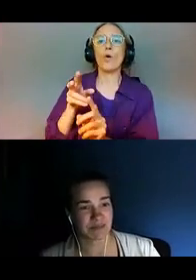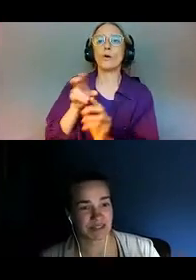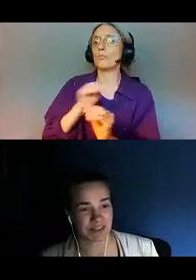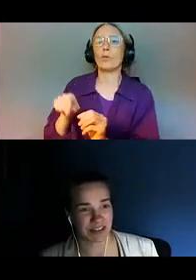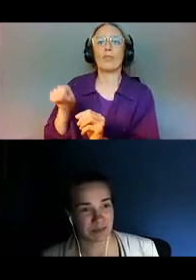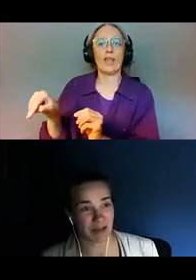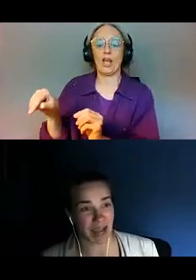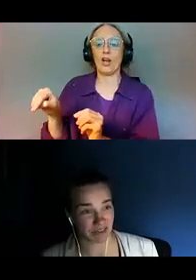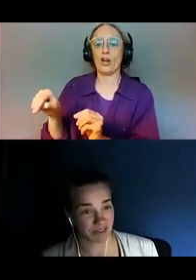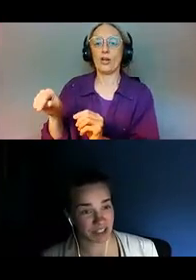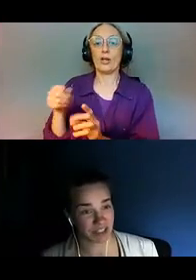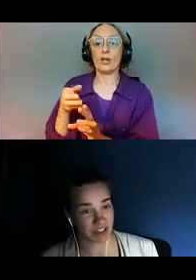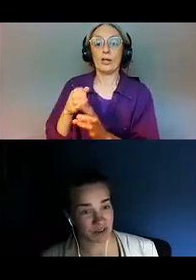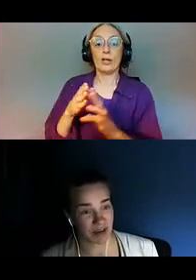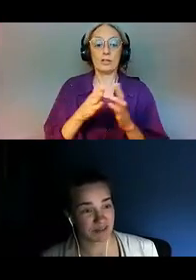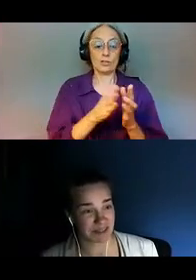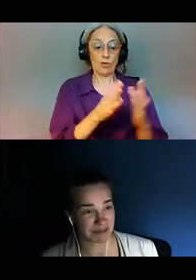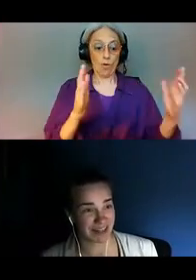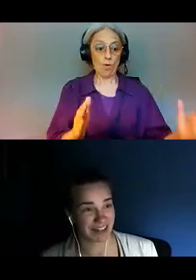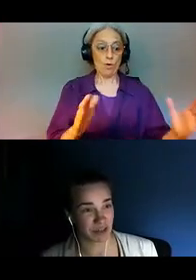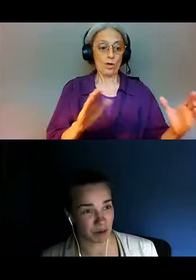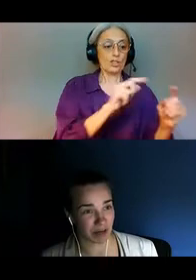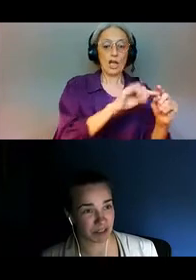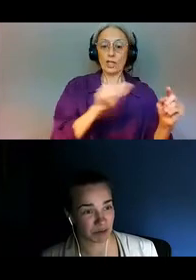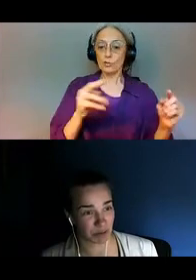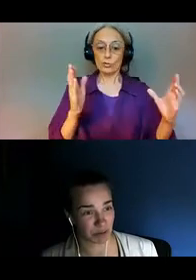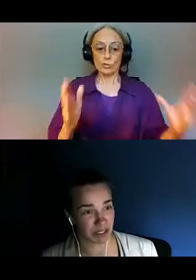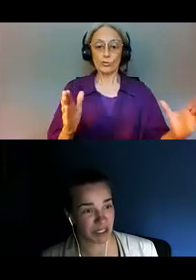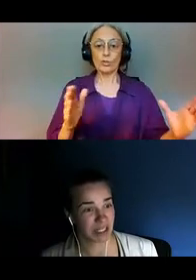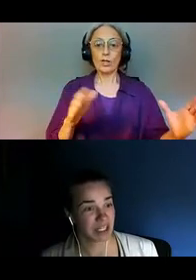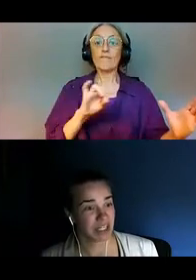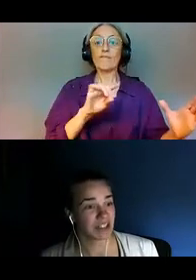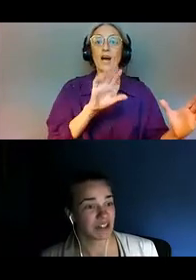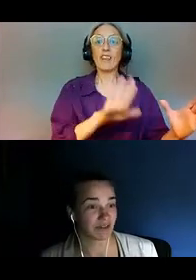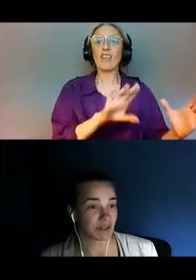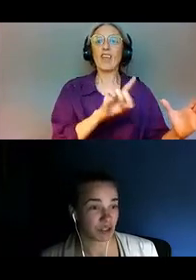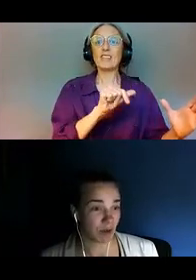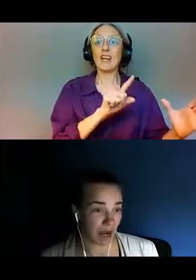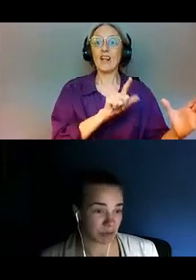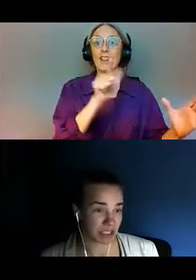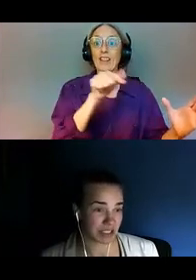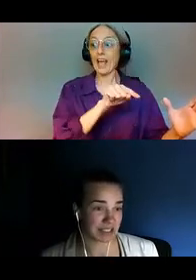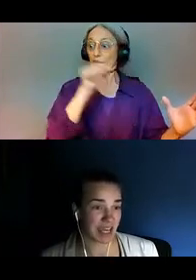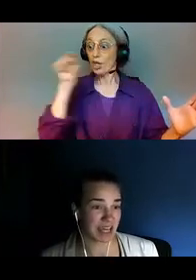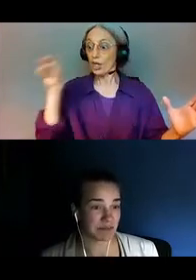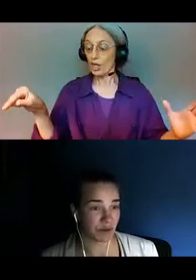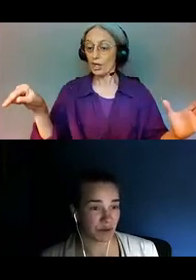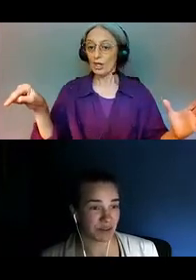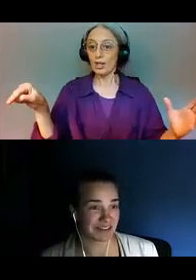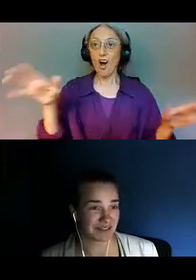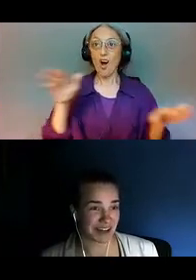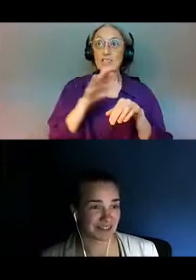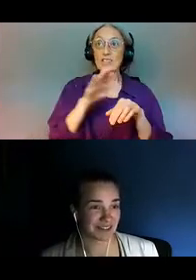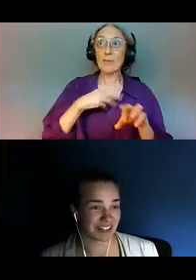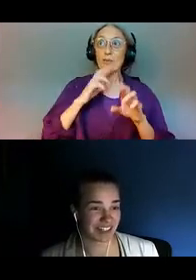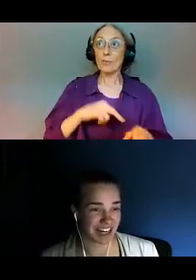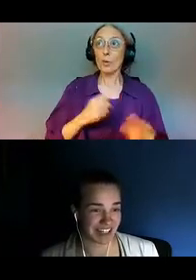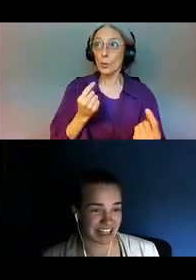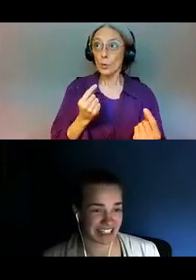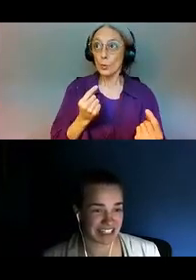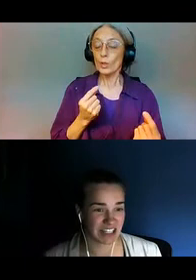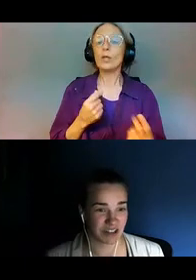data becomes available after you have submitted your progress report, you have two options, and both